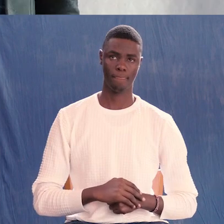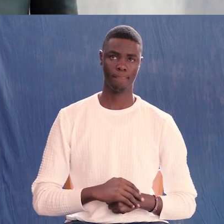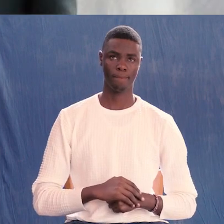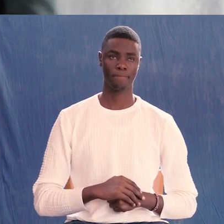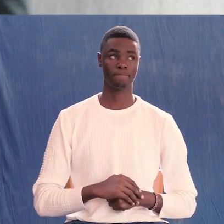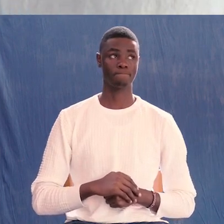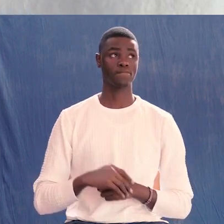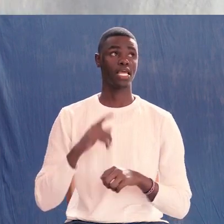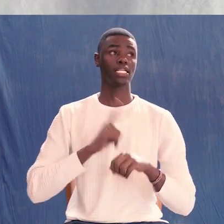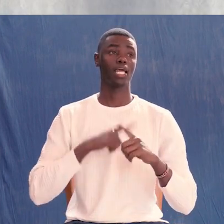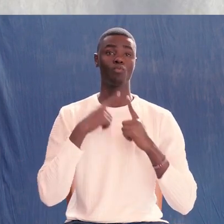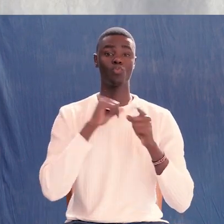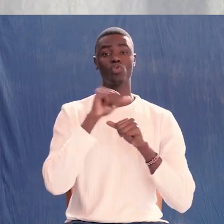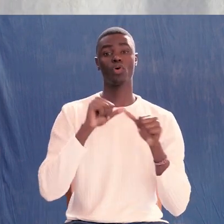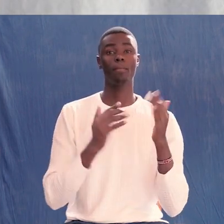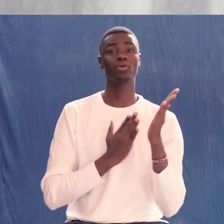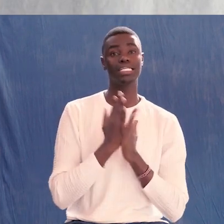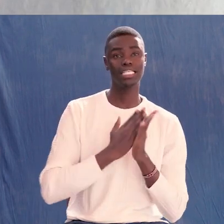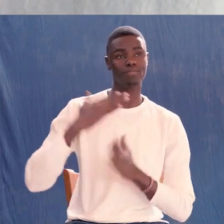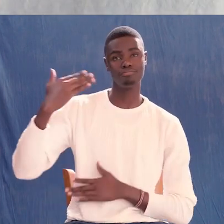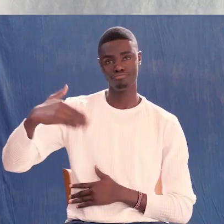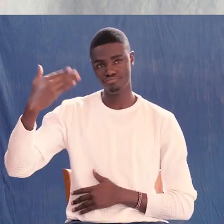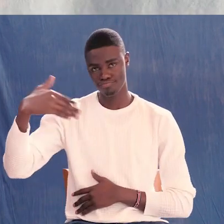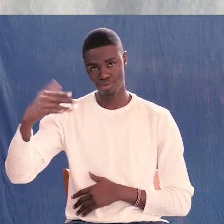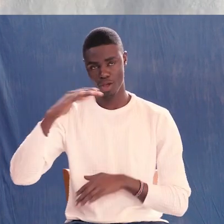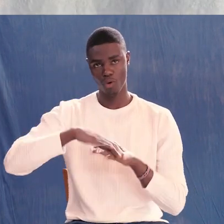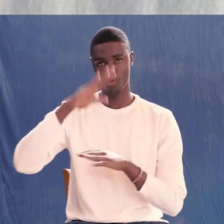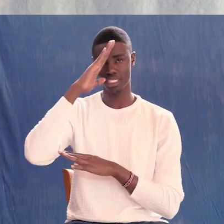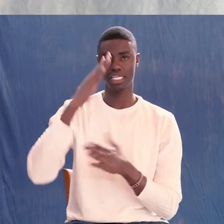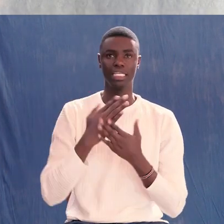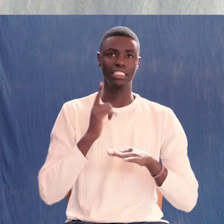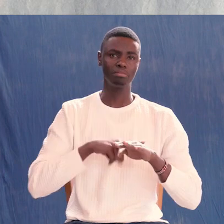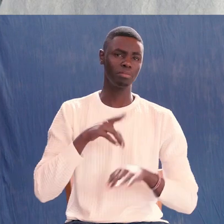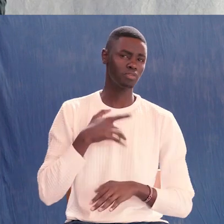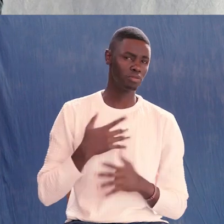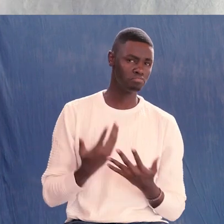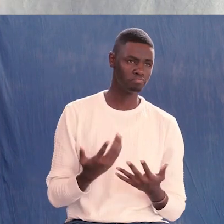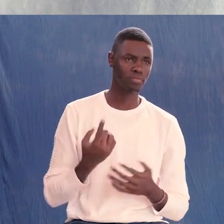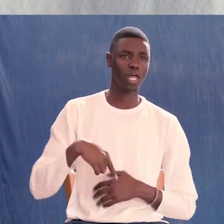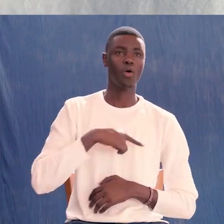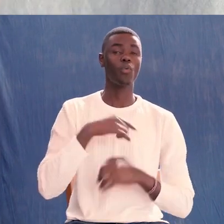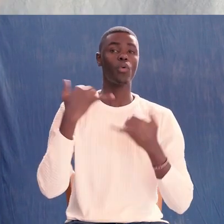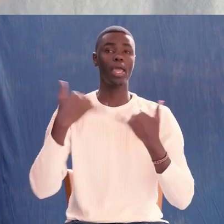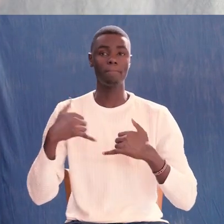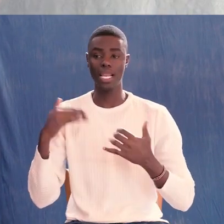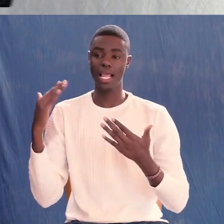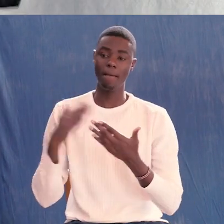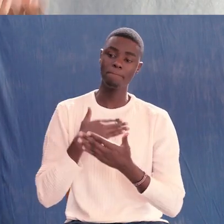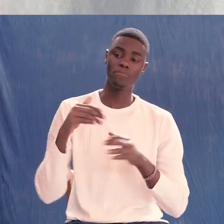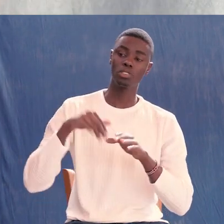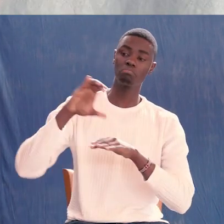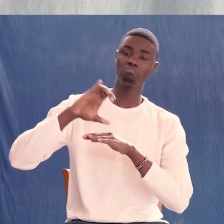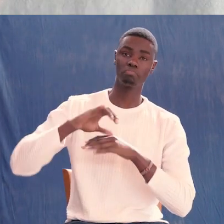And when we talk about serving regularly on a Sunday, sometimes it feels like we are playing musical church.